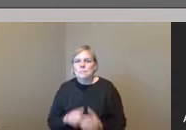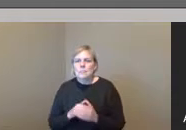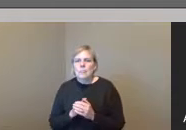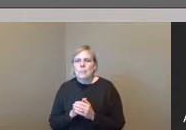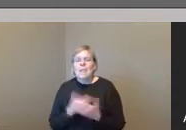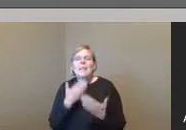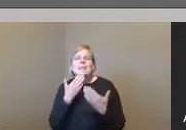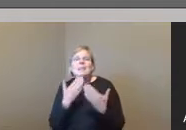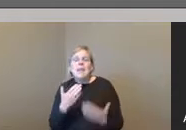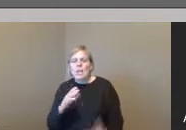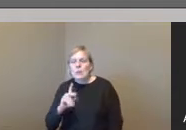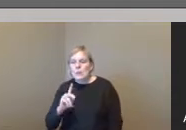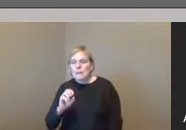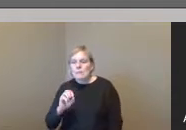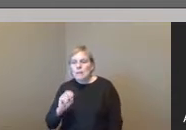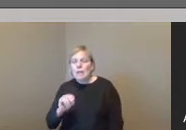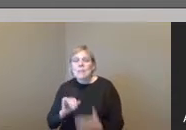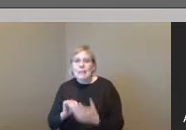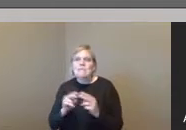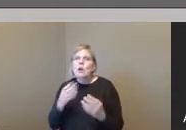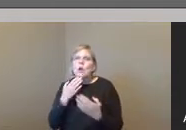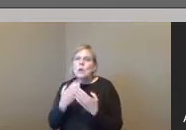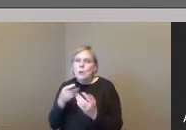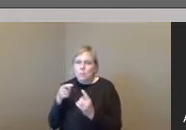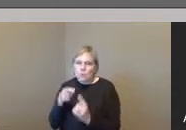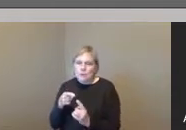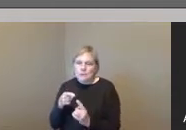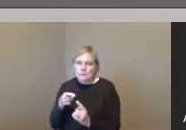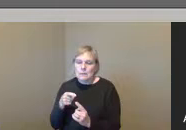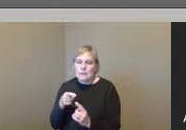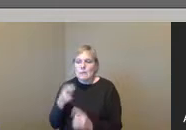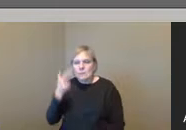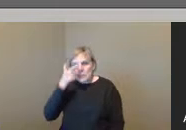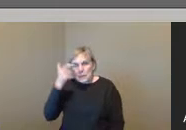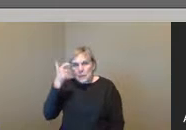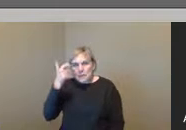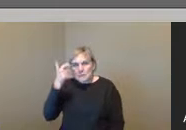And thanks, Ken. And that's a very good point. Because